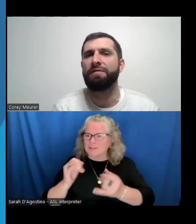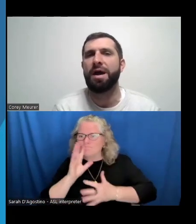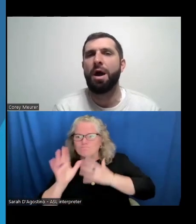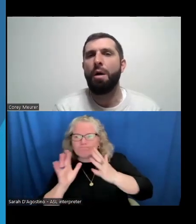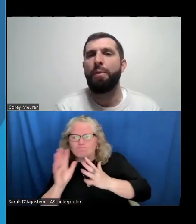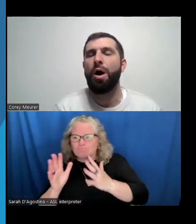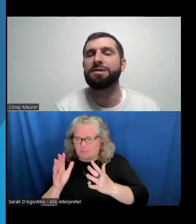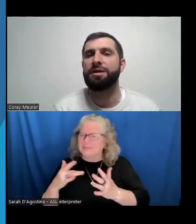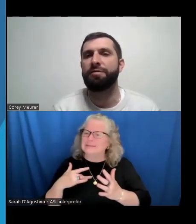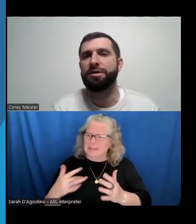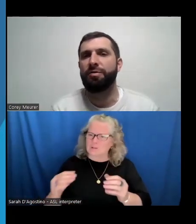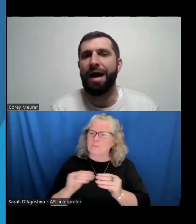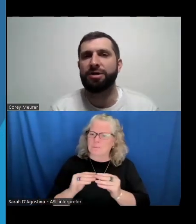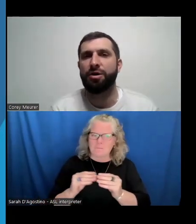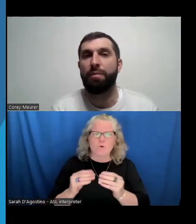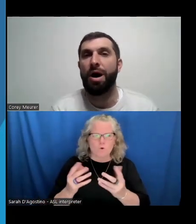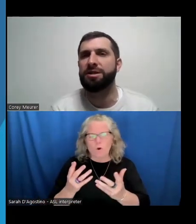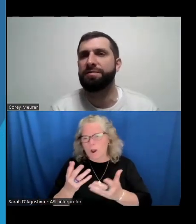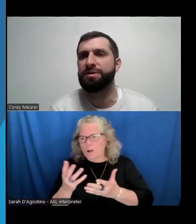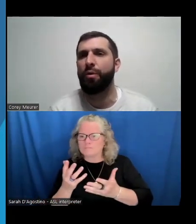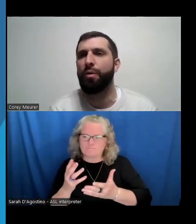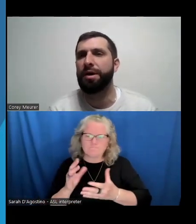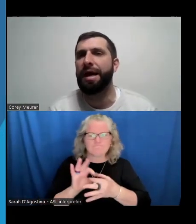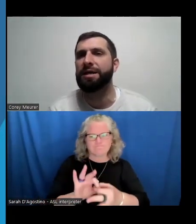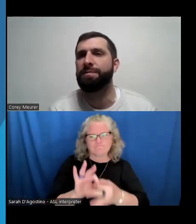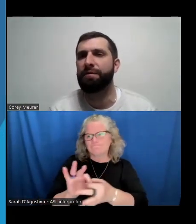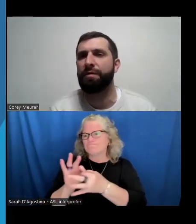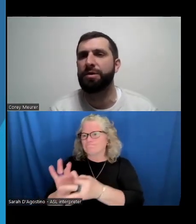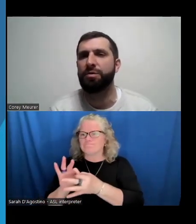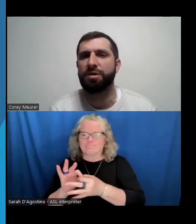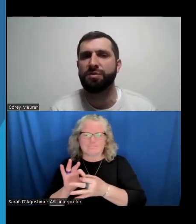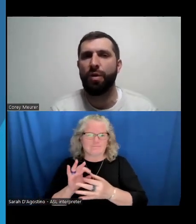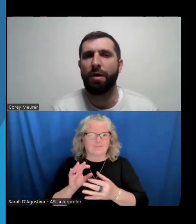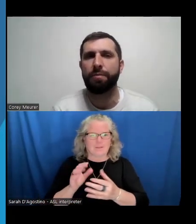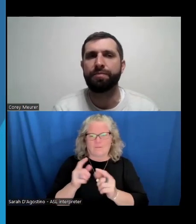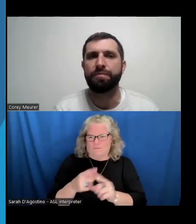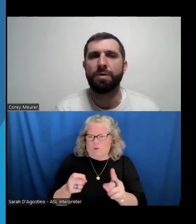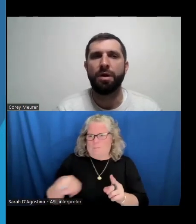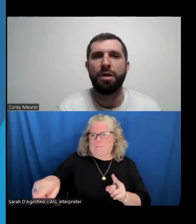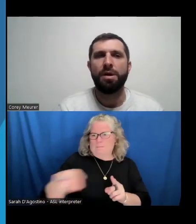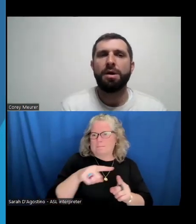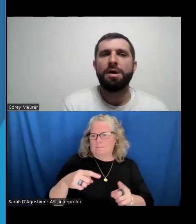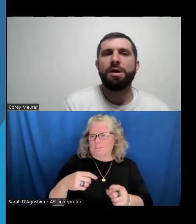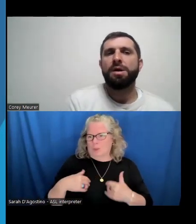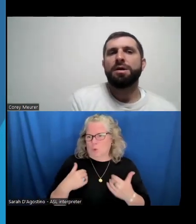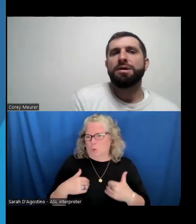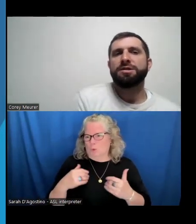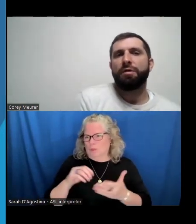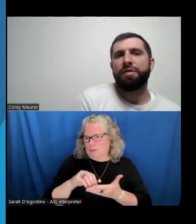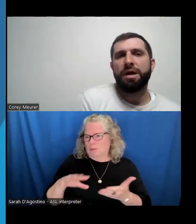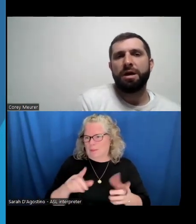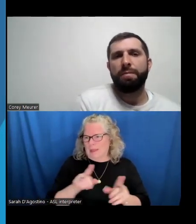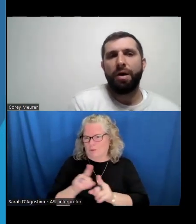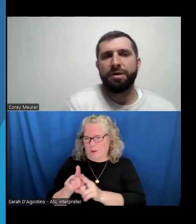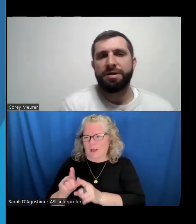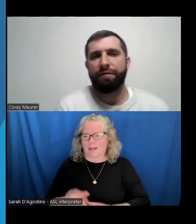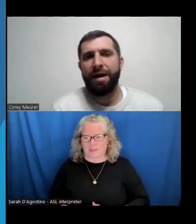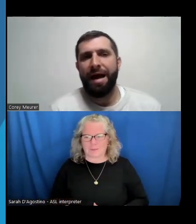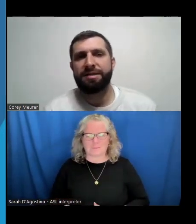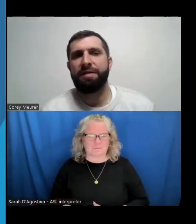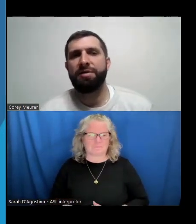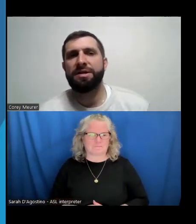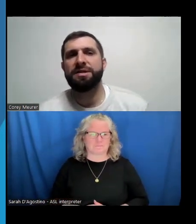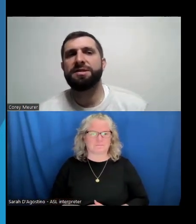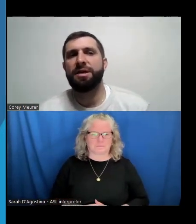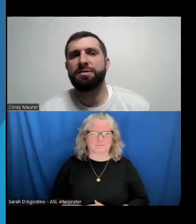bit more of a positive interaction or positive support and engagement from the youth as well. So thinking about